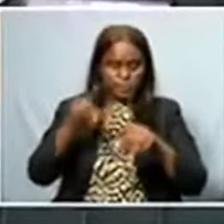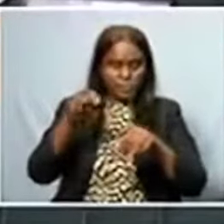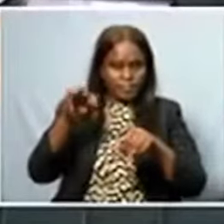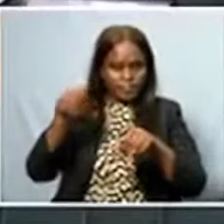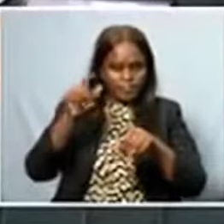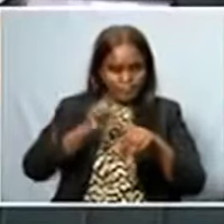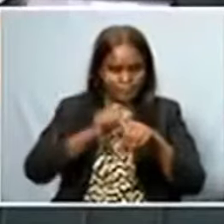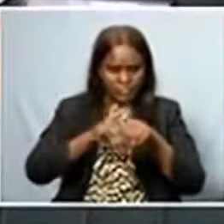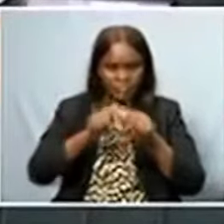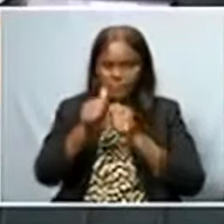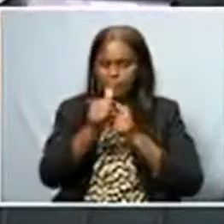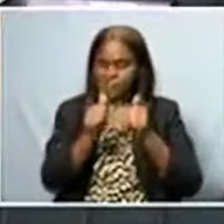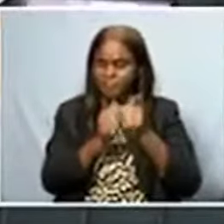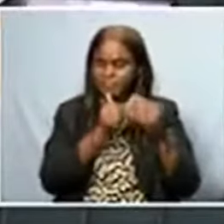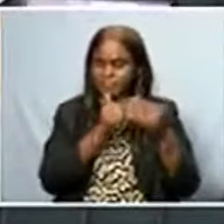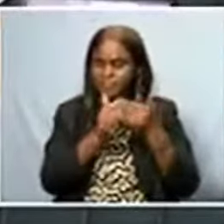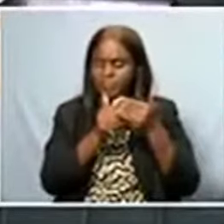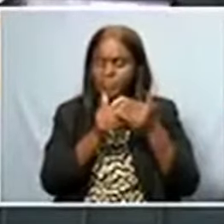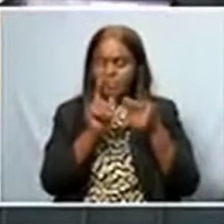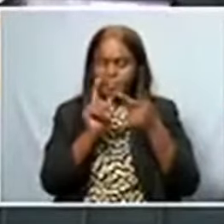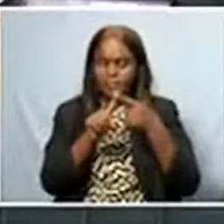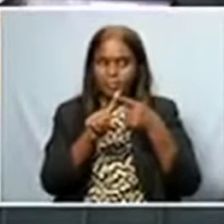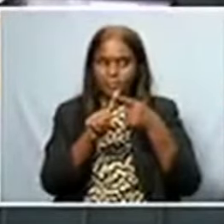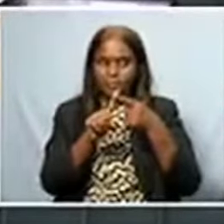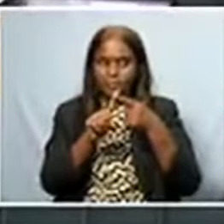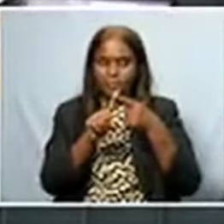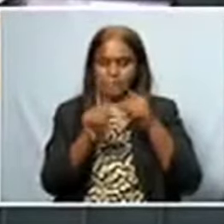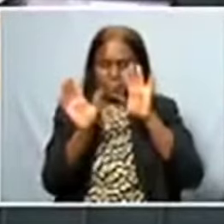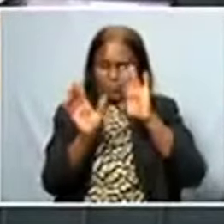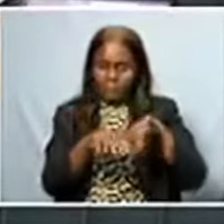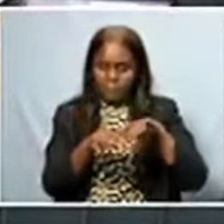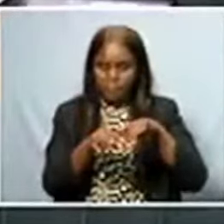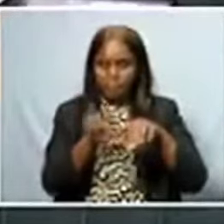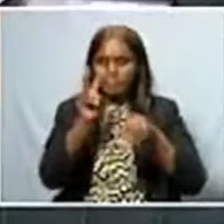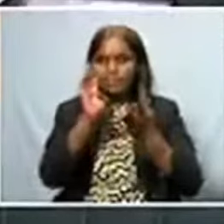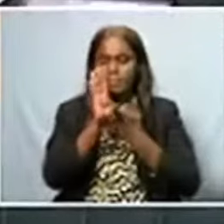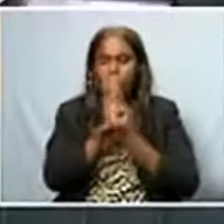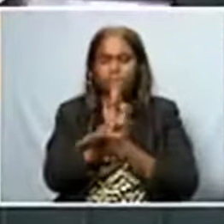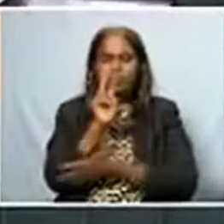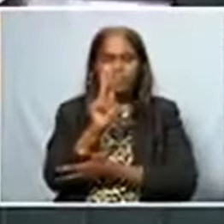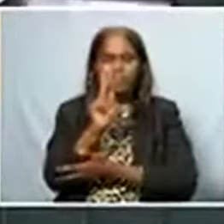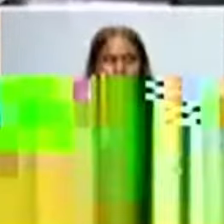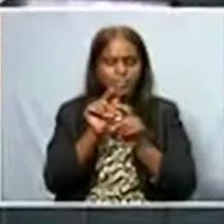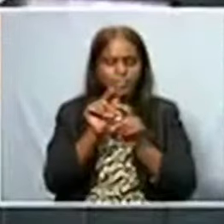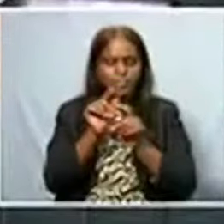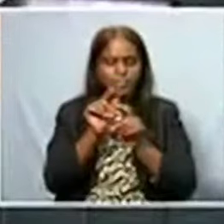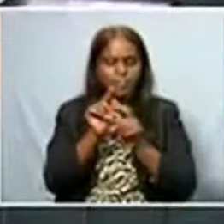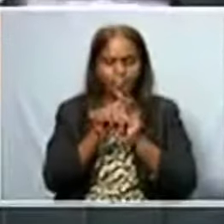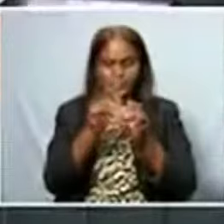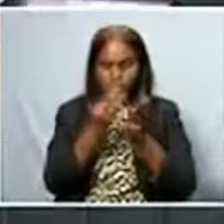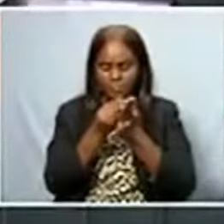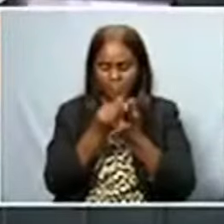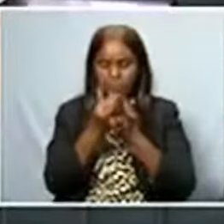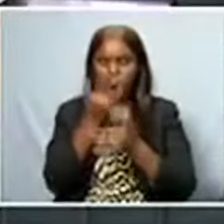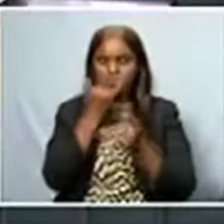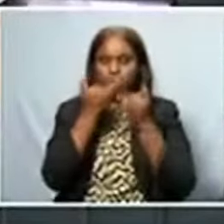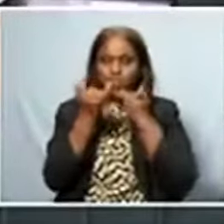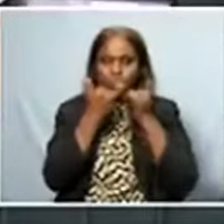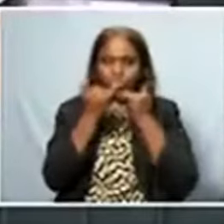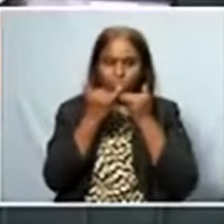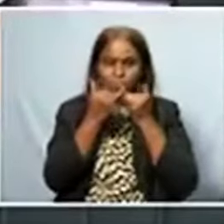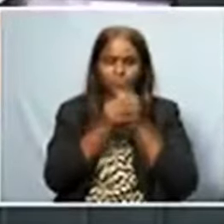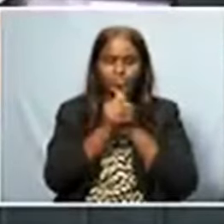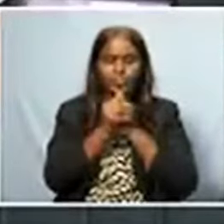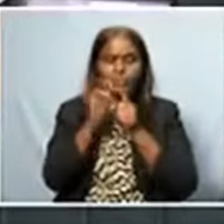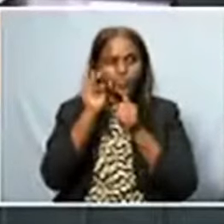the PF was about to go out of office. 2 billion kwacha as illicit financial flows.